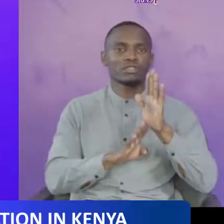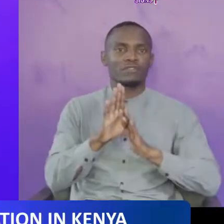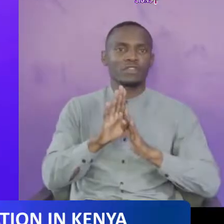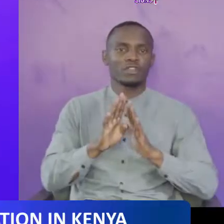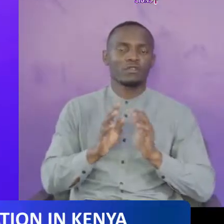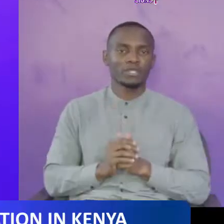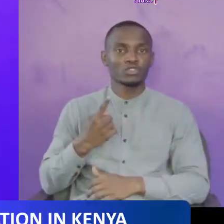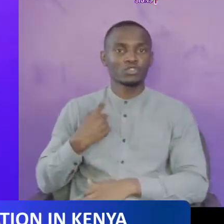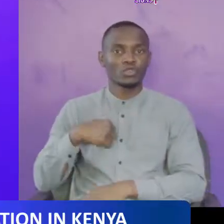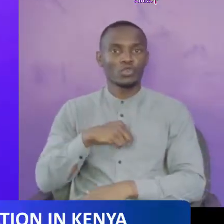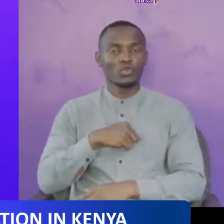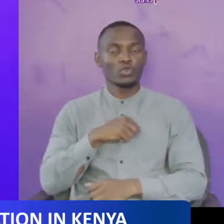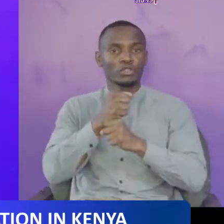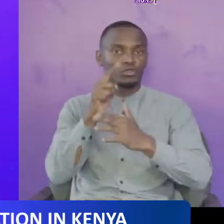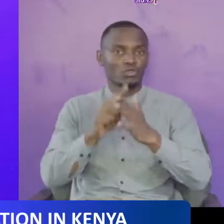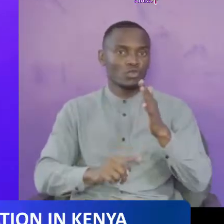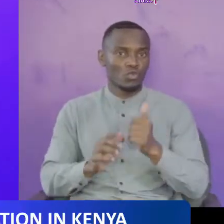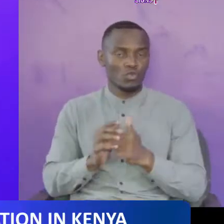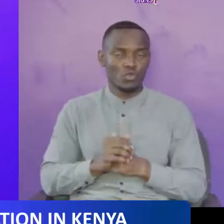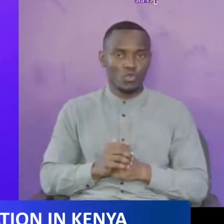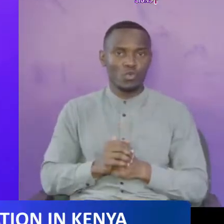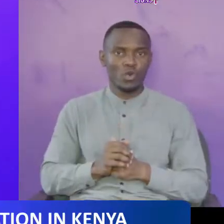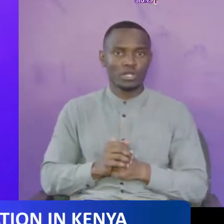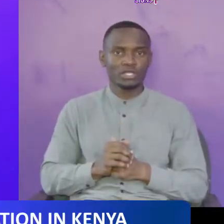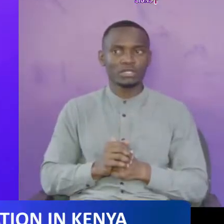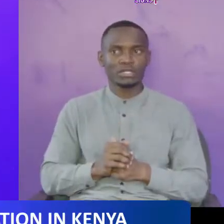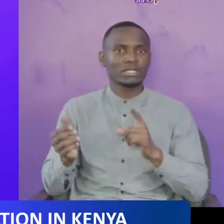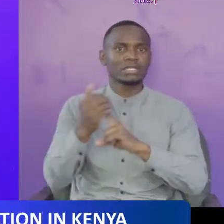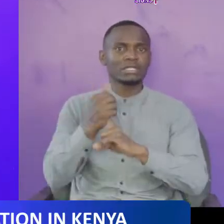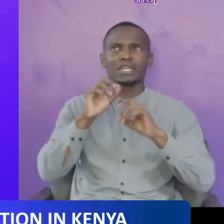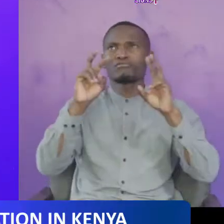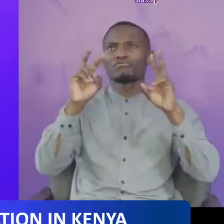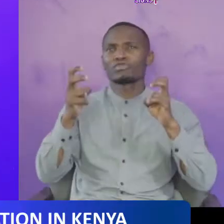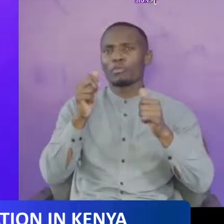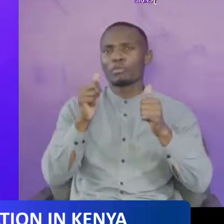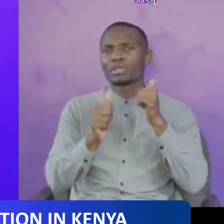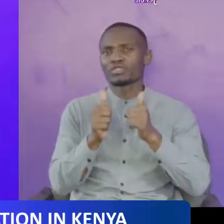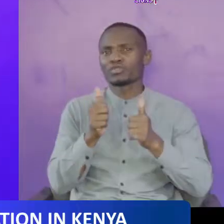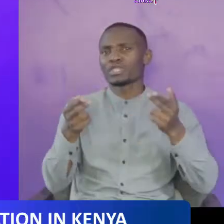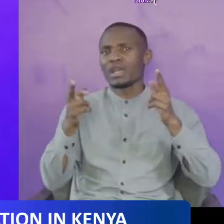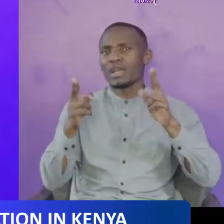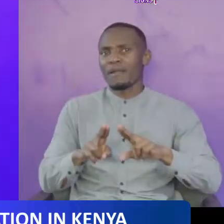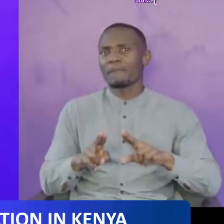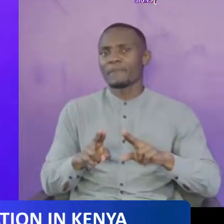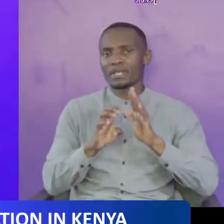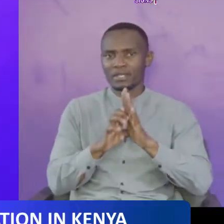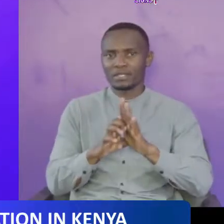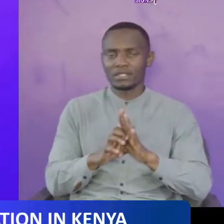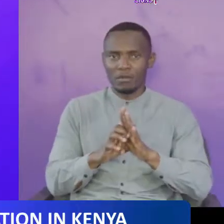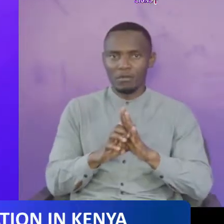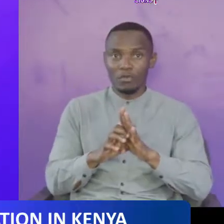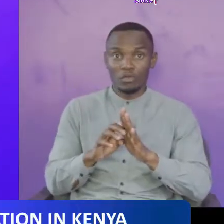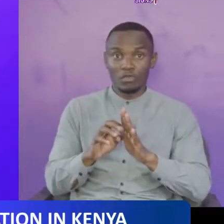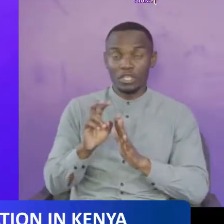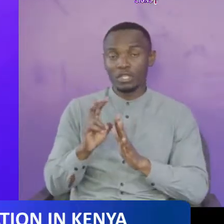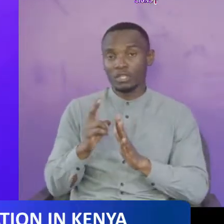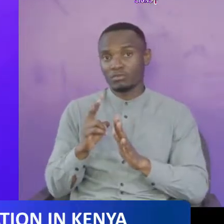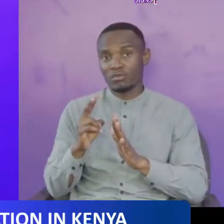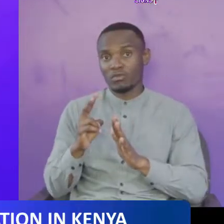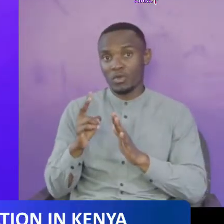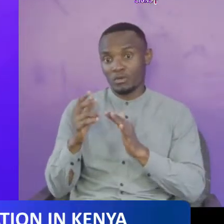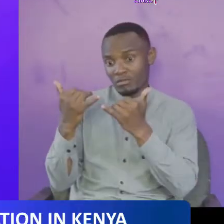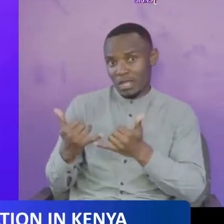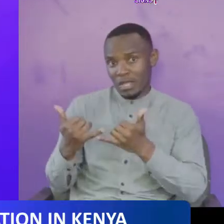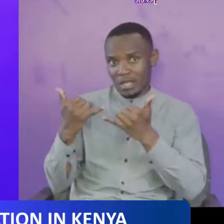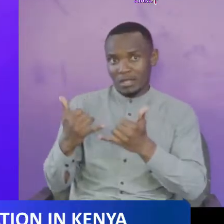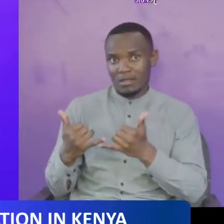topics that are happening, like we've said, 21st century topics, and now we give like a 2-3